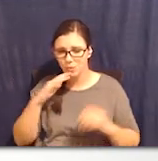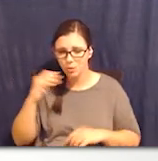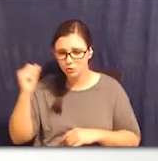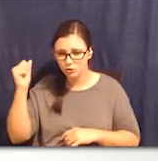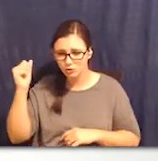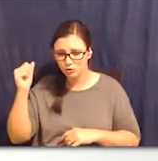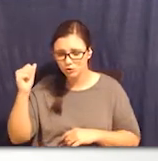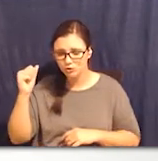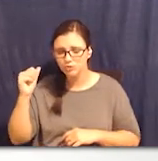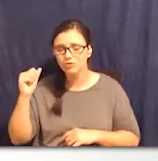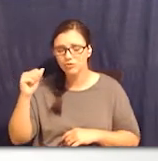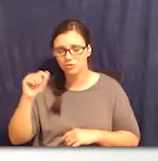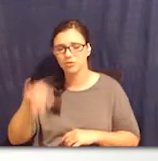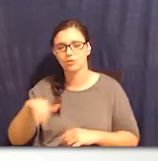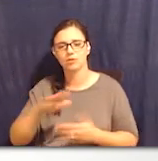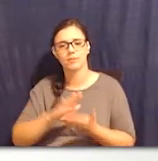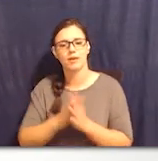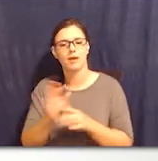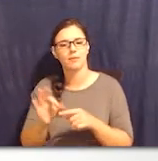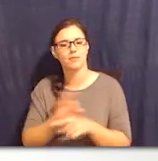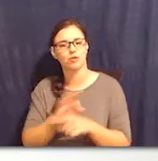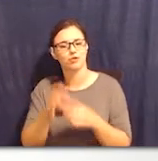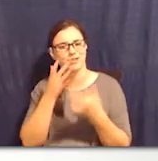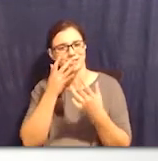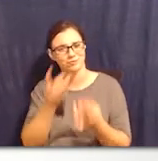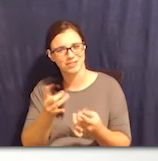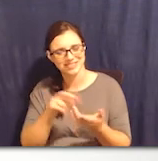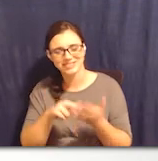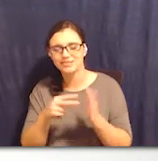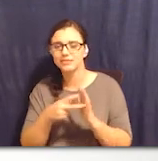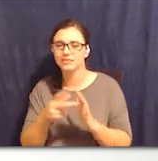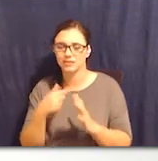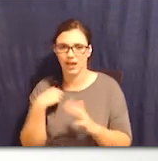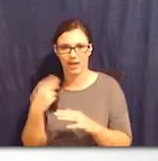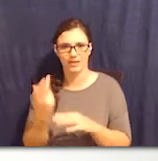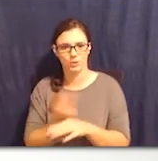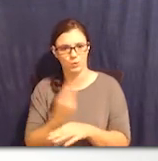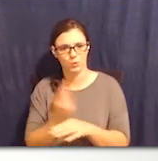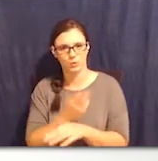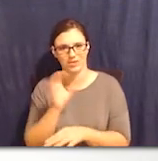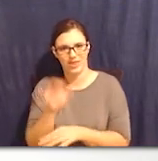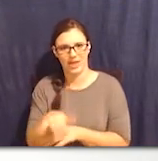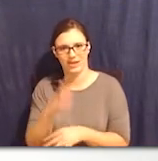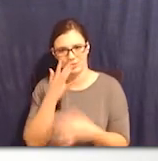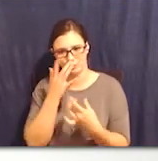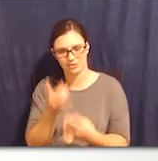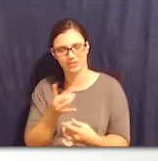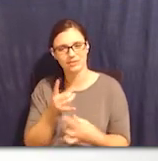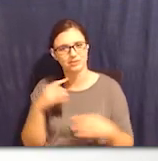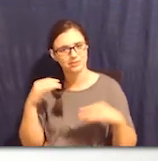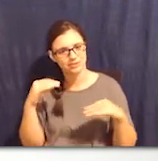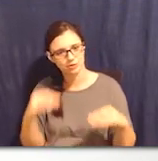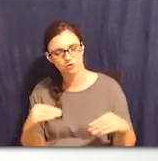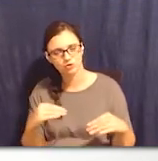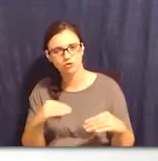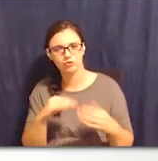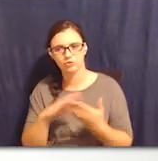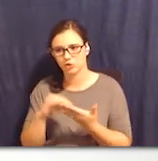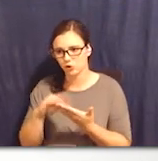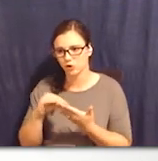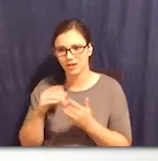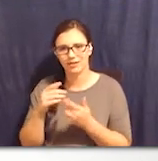However, as I grew older, I made it into a functional interest. In other words, I made use of